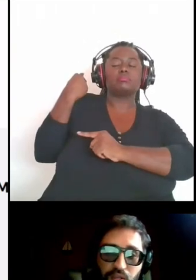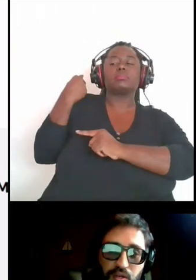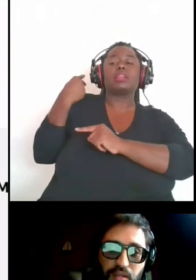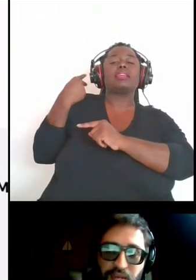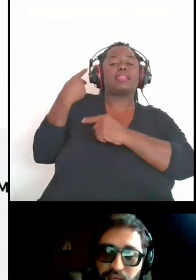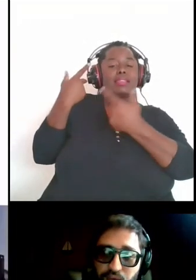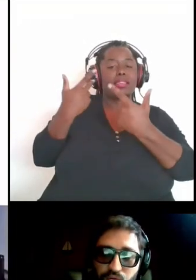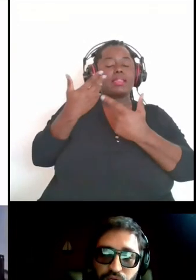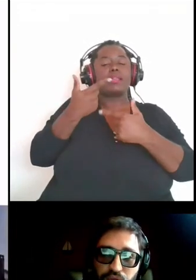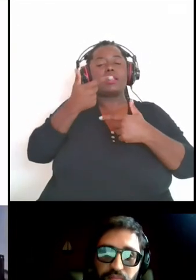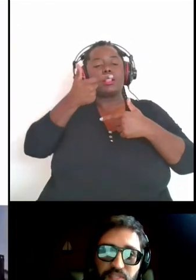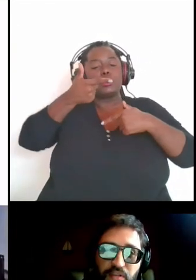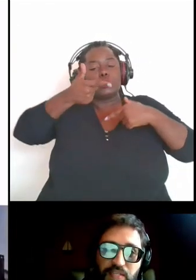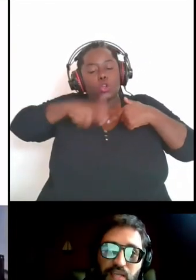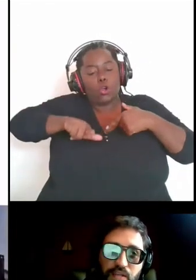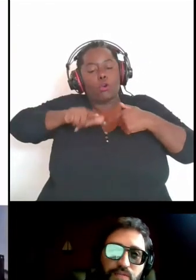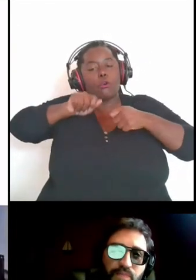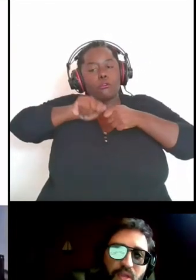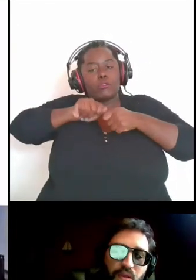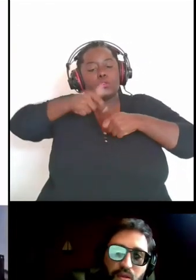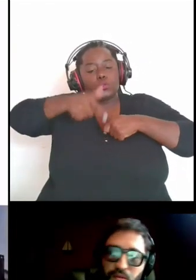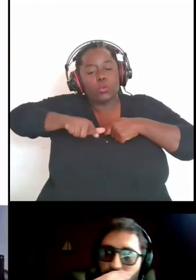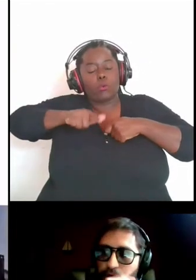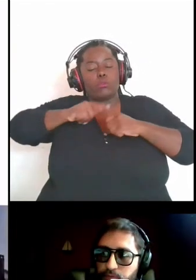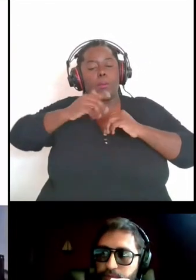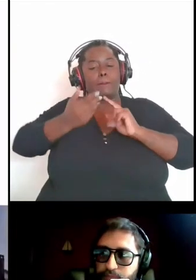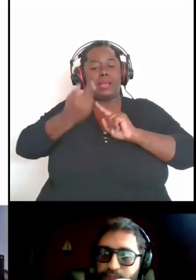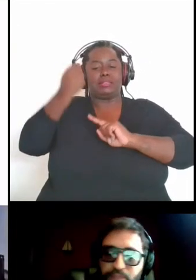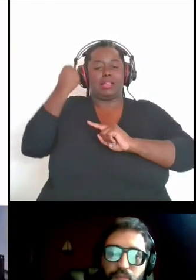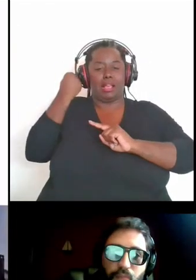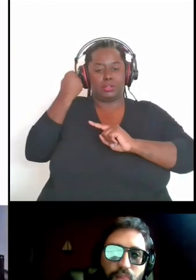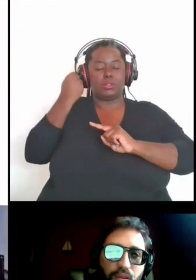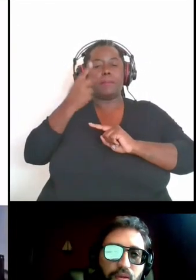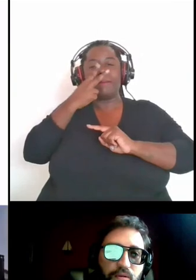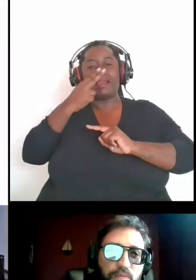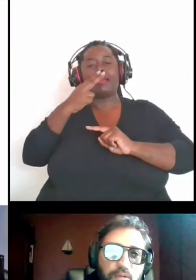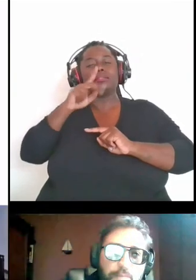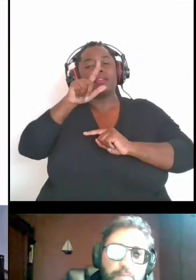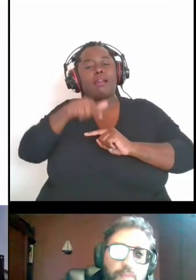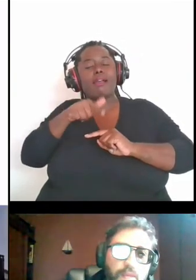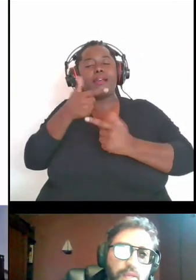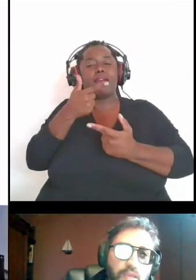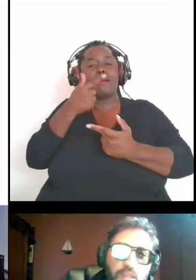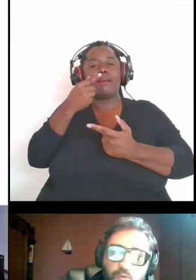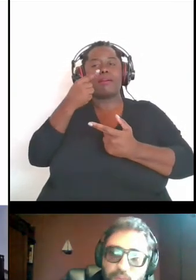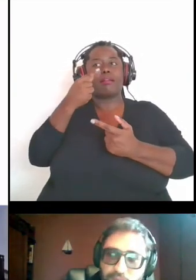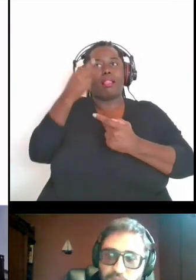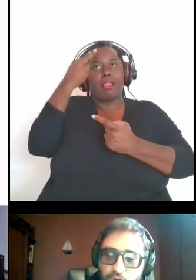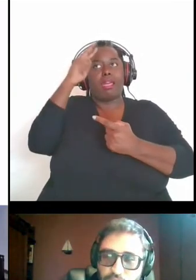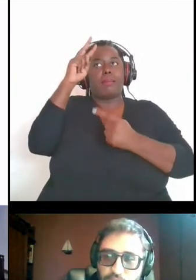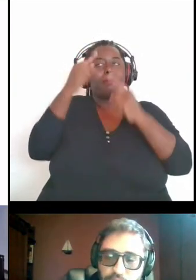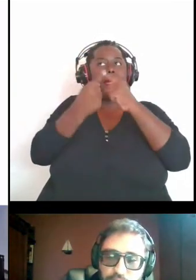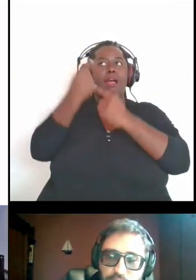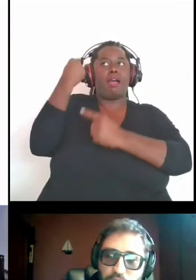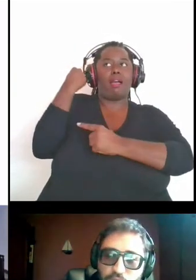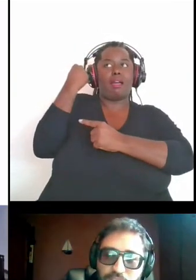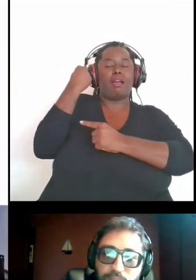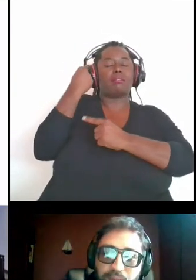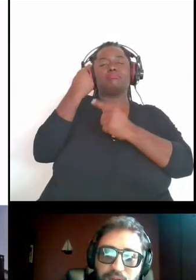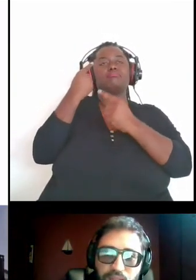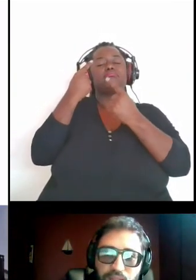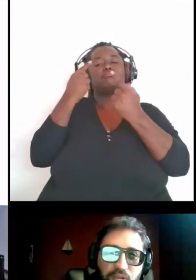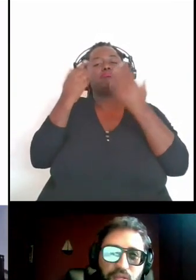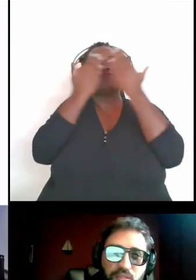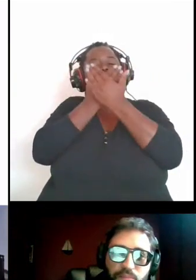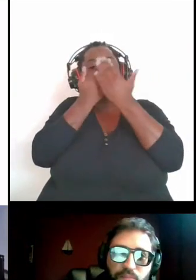producing a path that was denied to them so you need to have this exercise of memory that